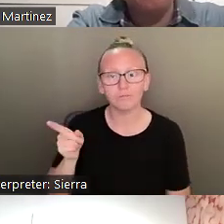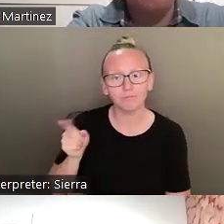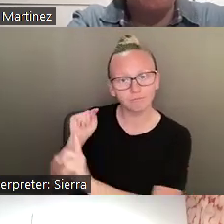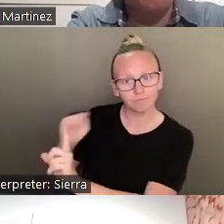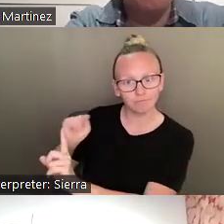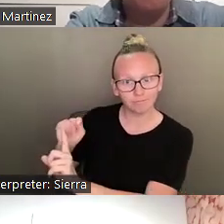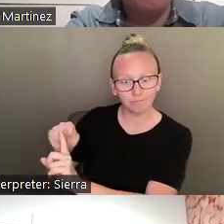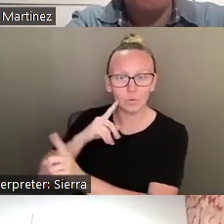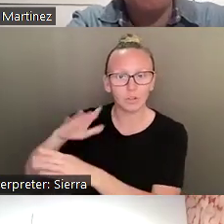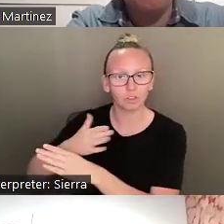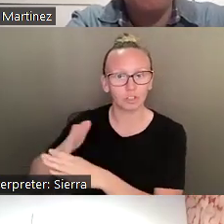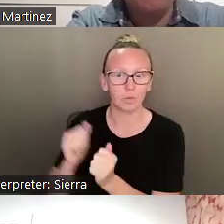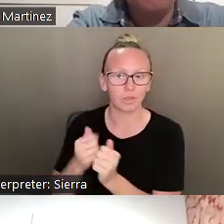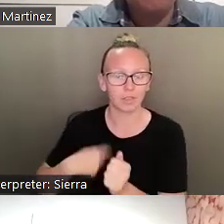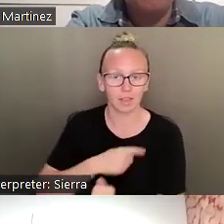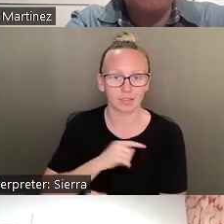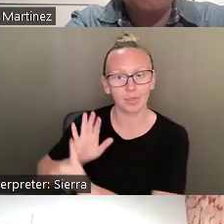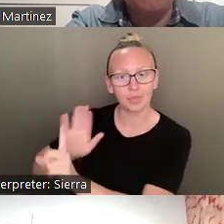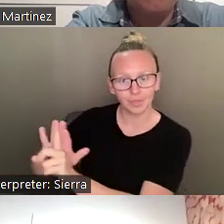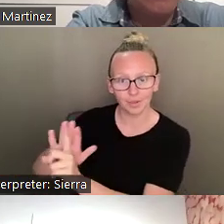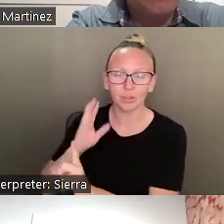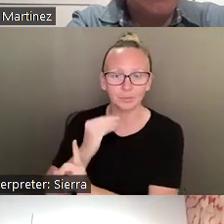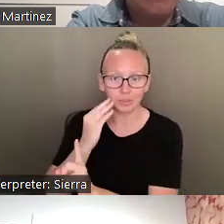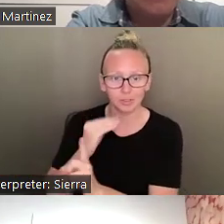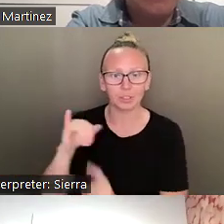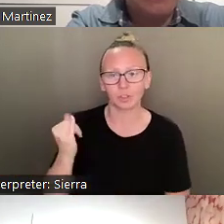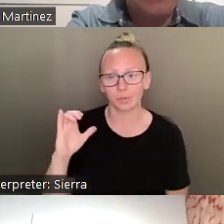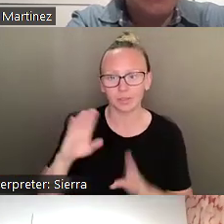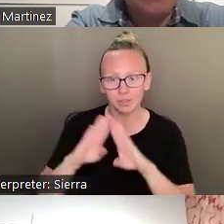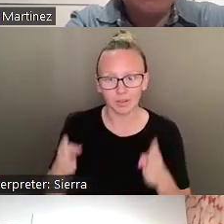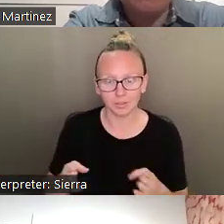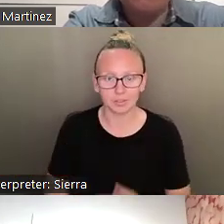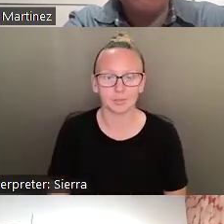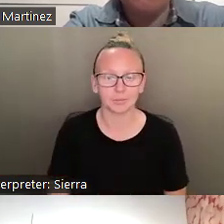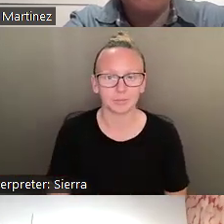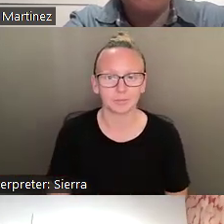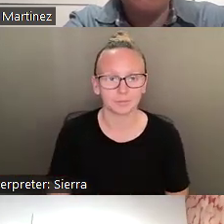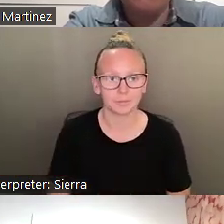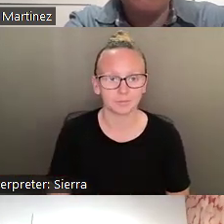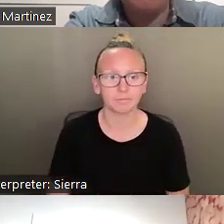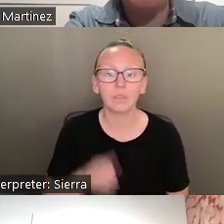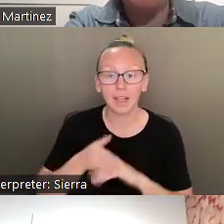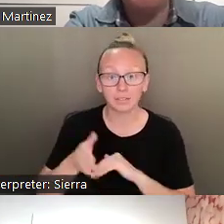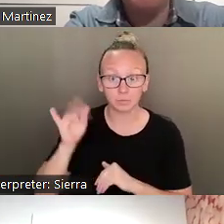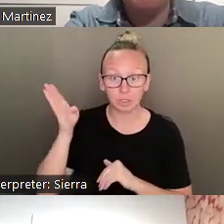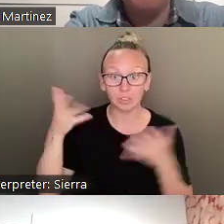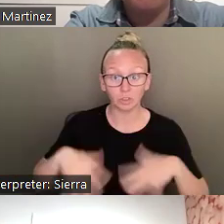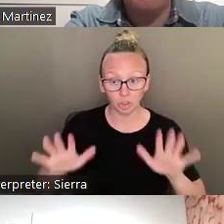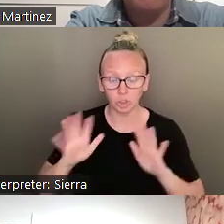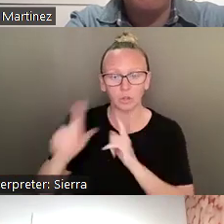their experience here at the James Castle House. After the presentation, we will have a question and answer period, so